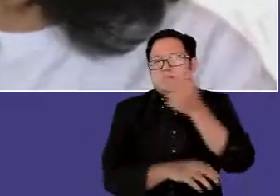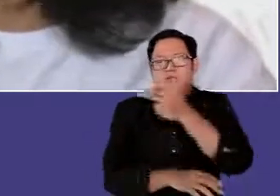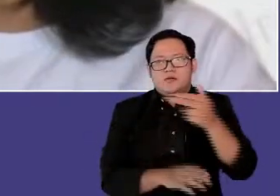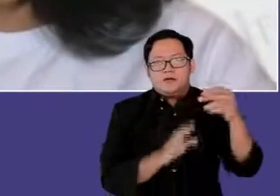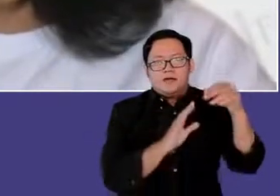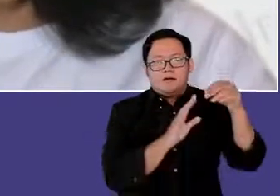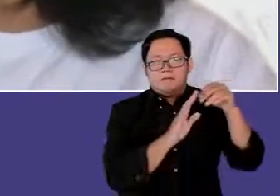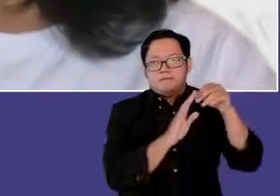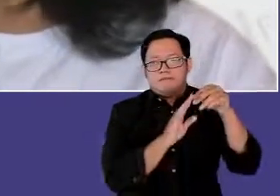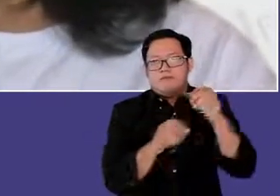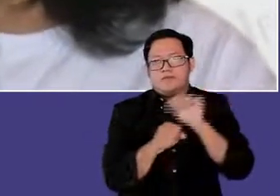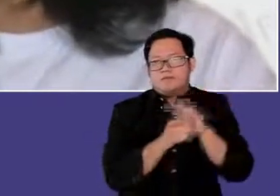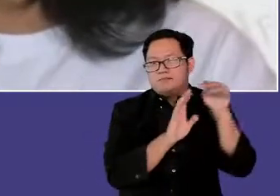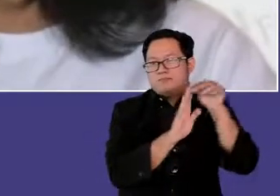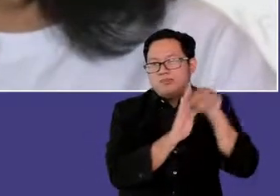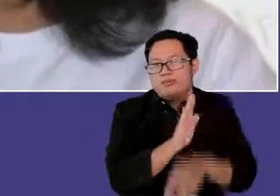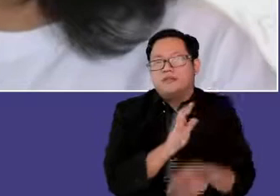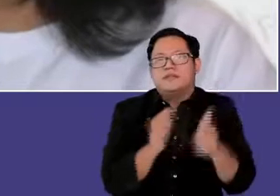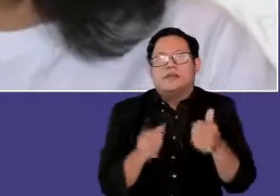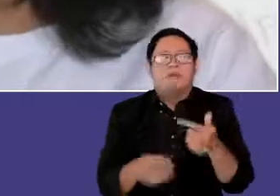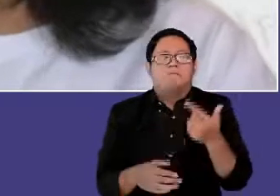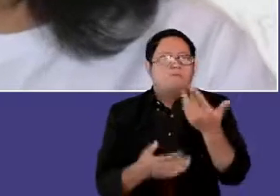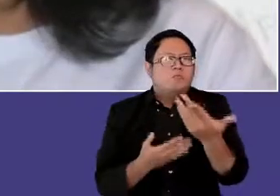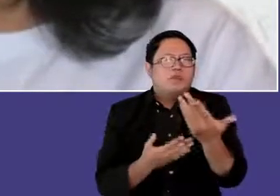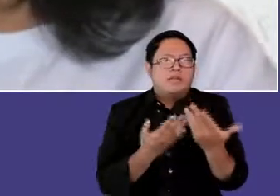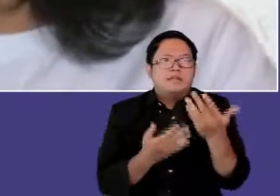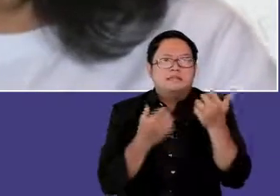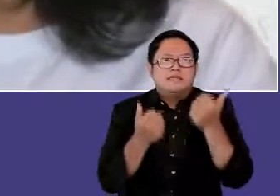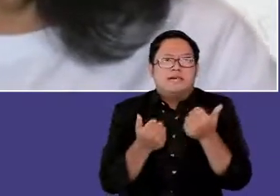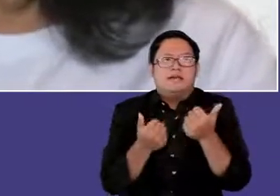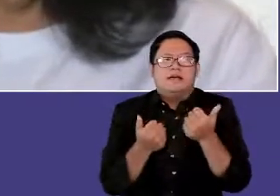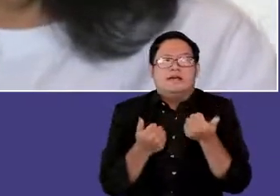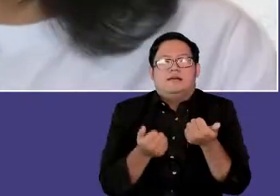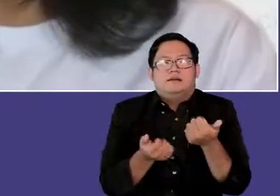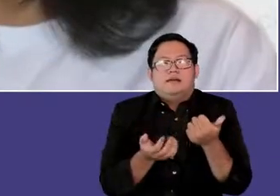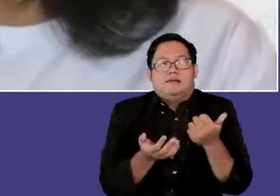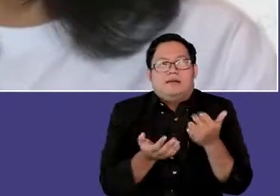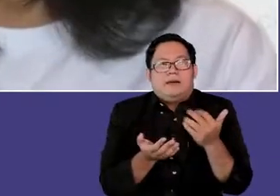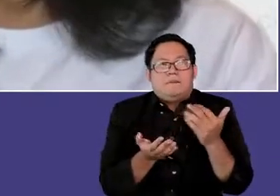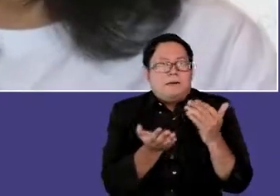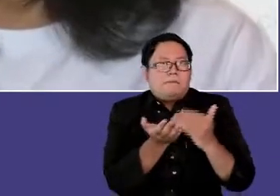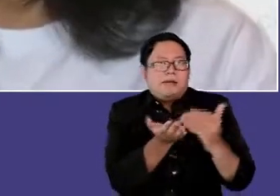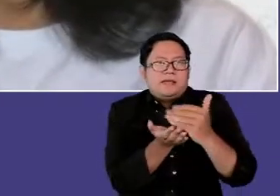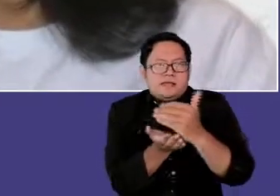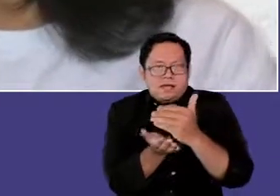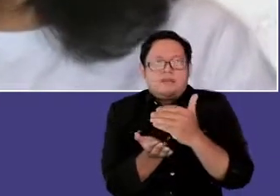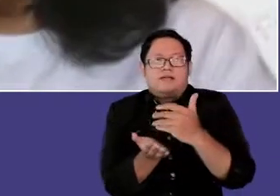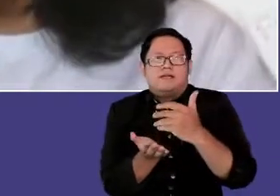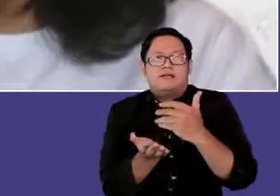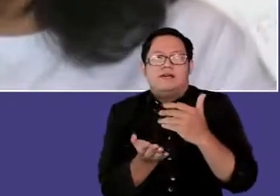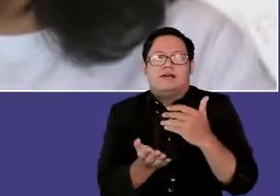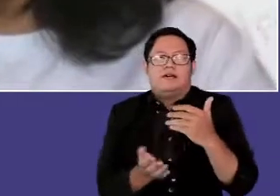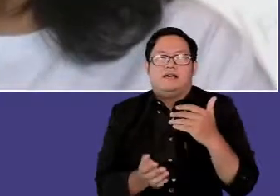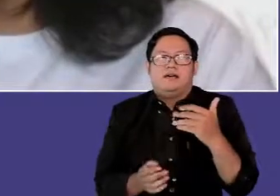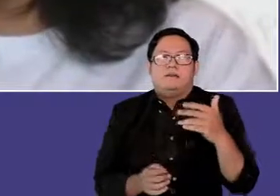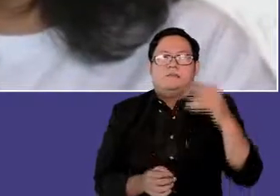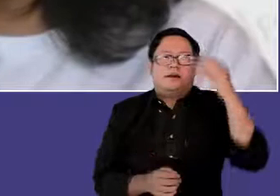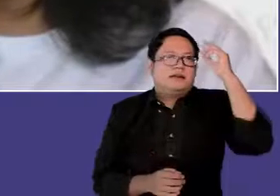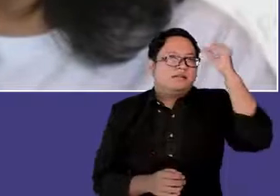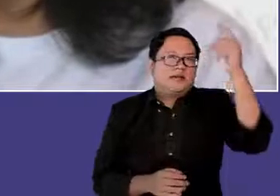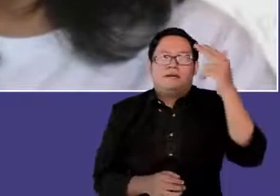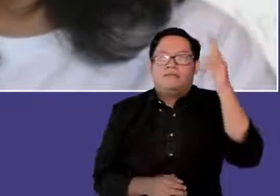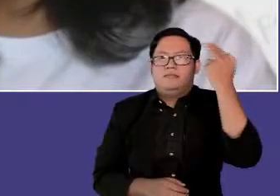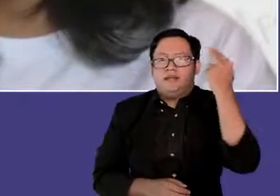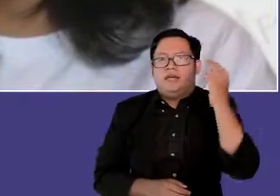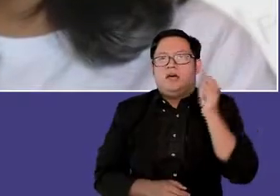And also, can you share, he asked, can you share the government's plan for